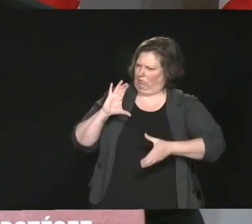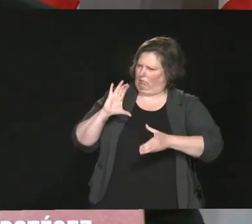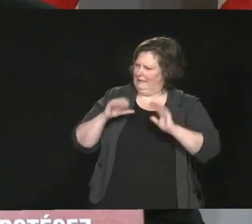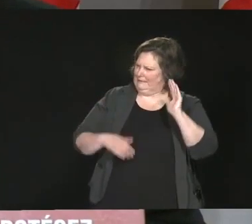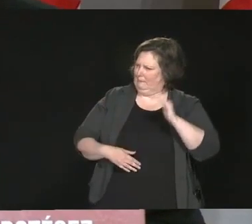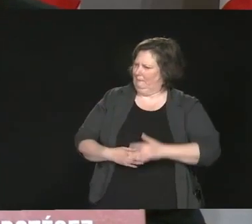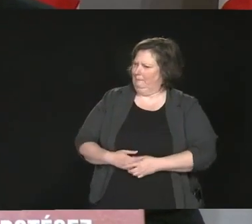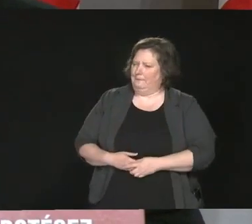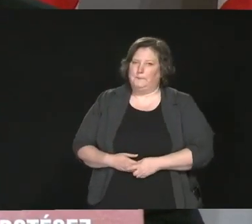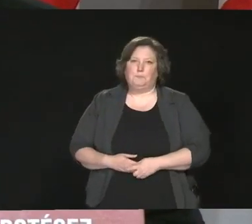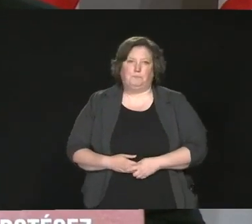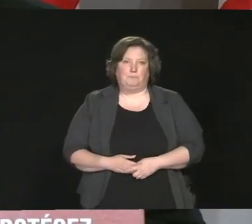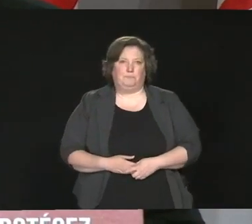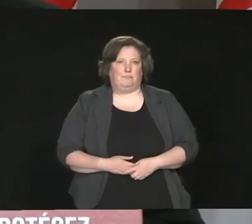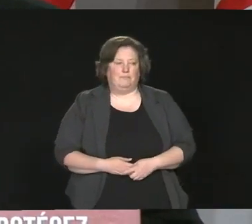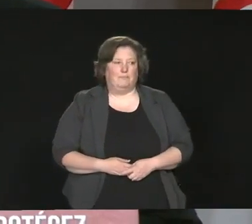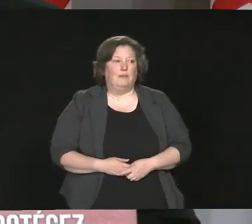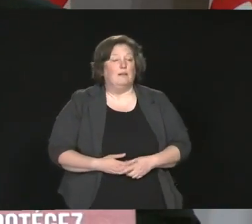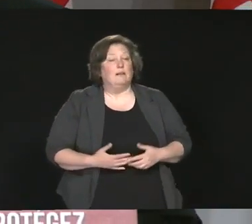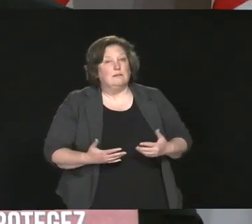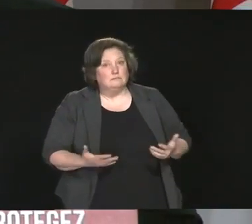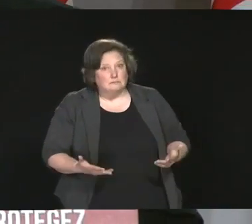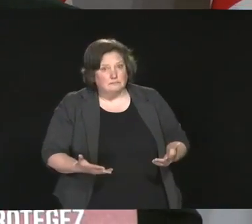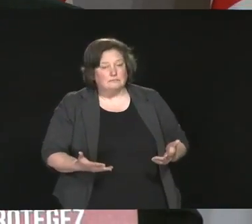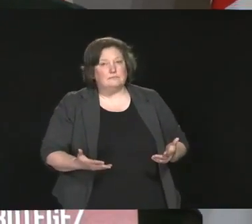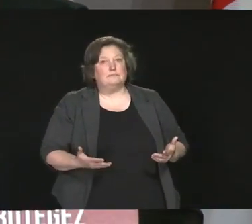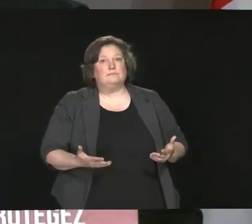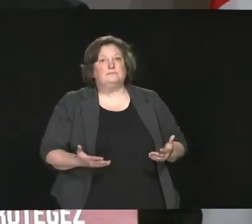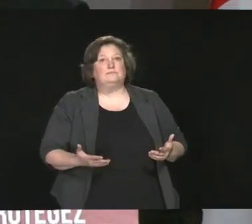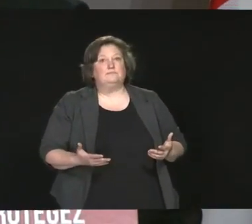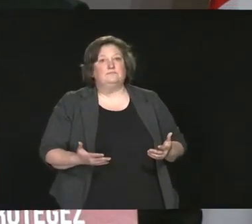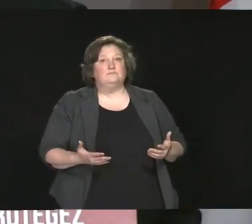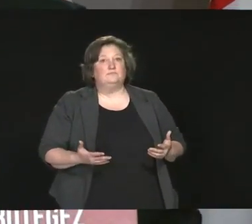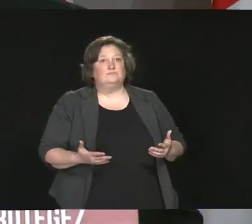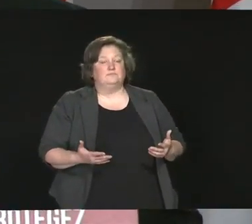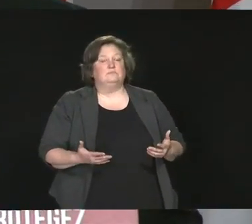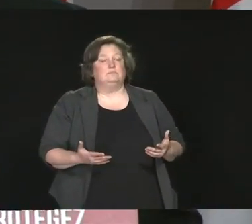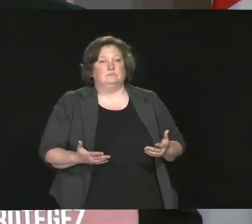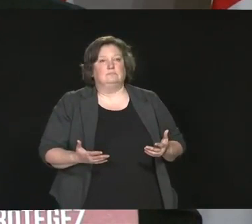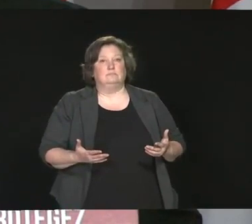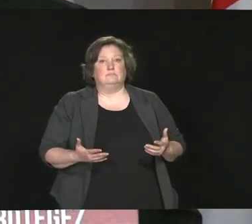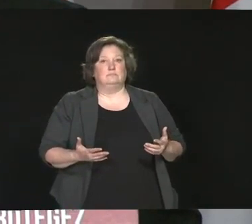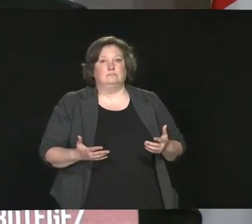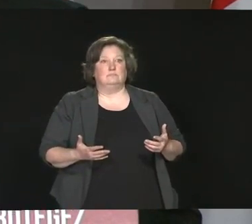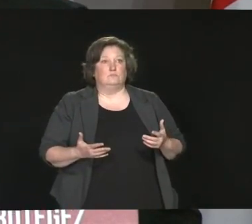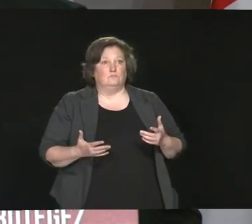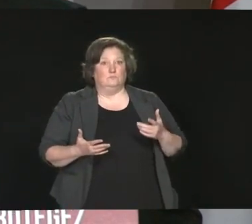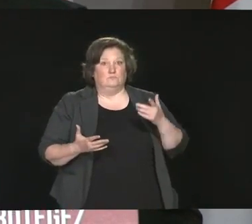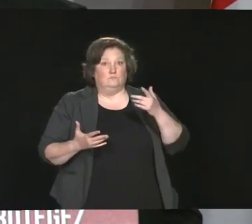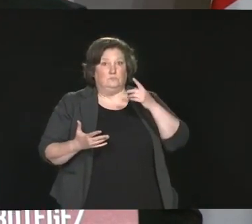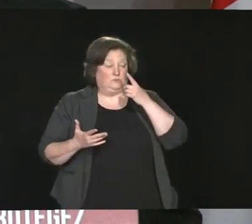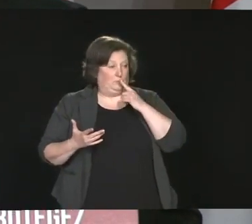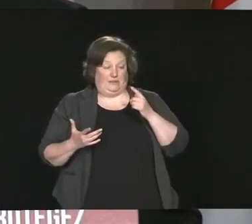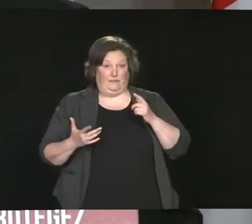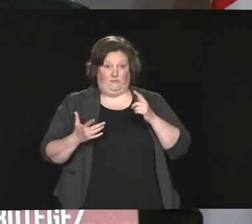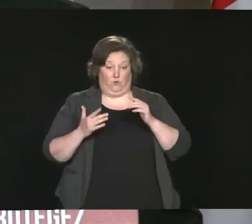Well, again, I think there is a responsibility on every member of this House to bring such information